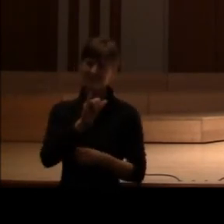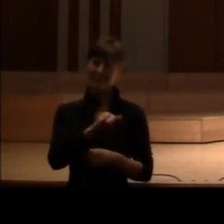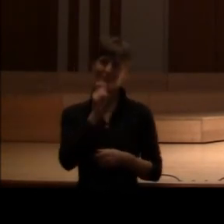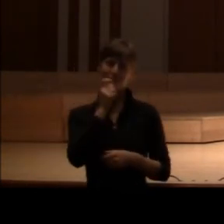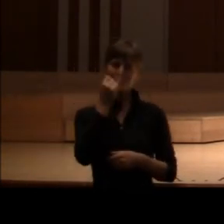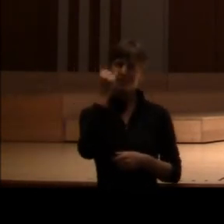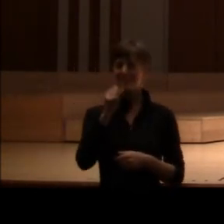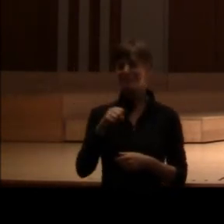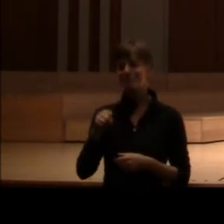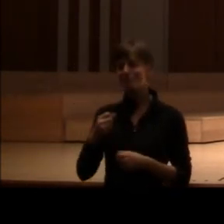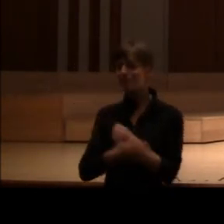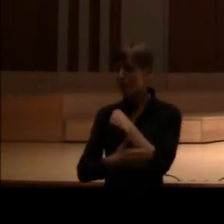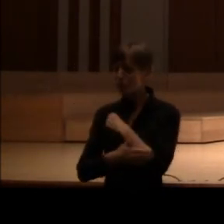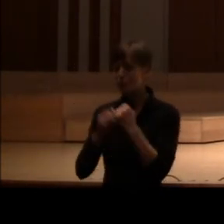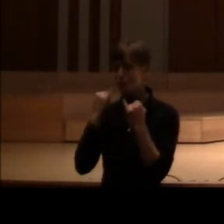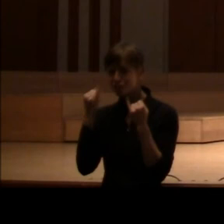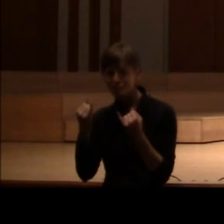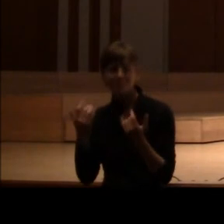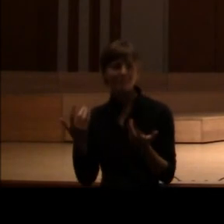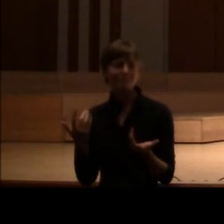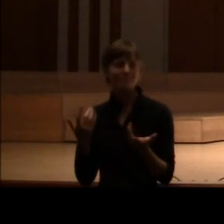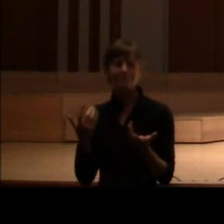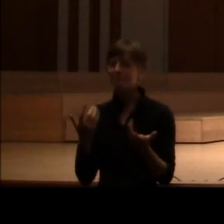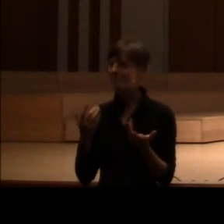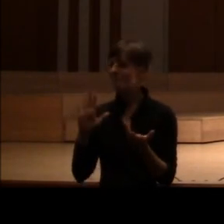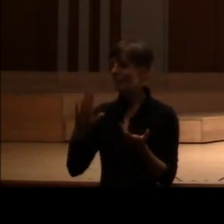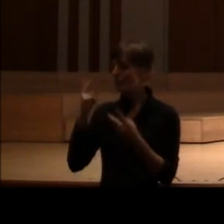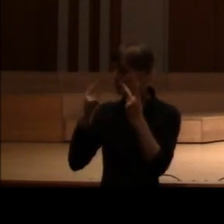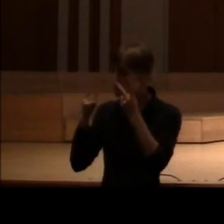to tap into their visual learning by creating